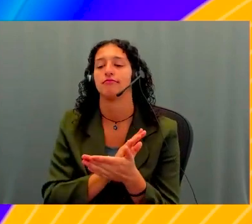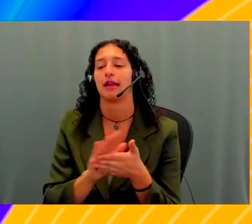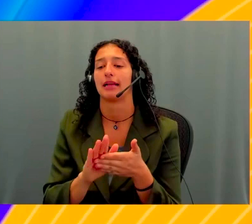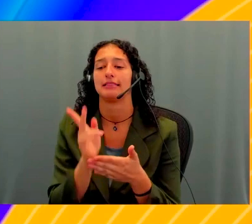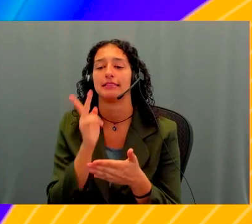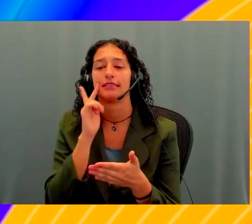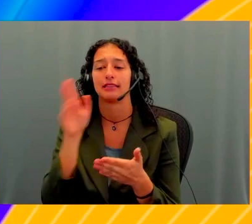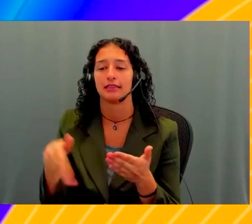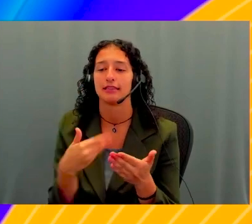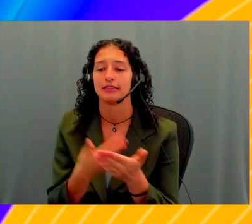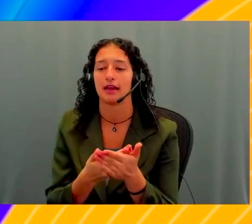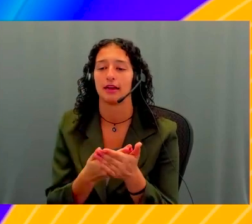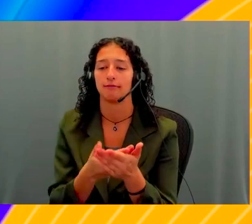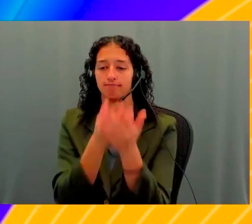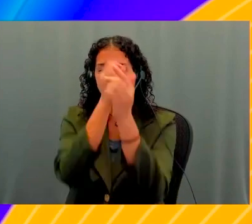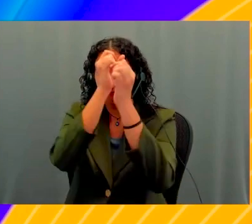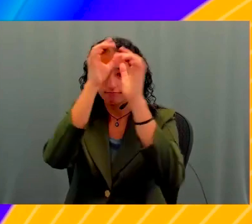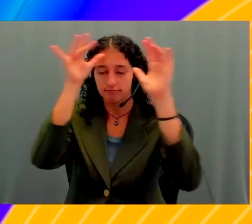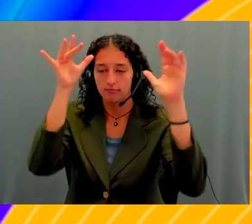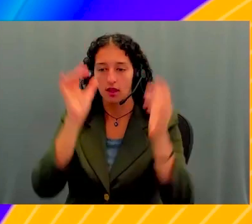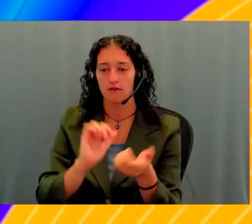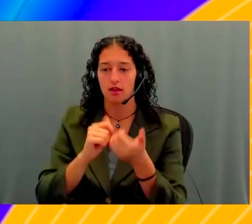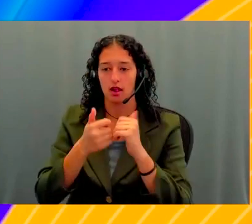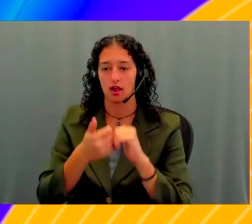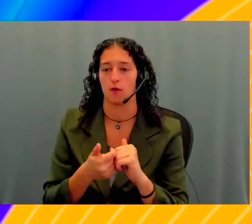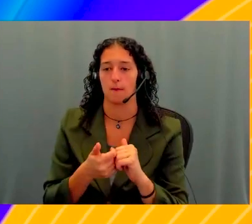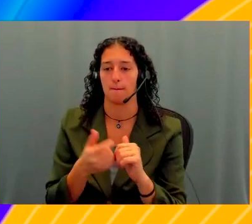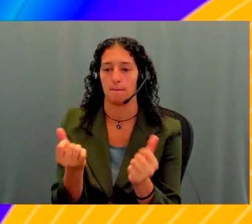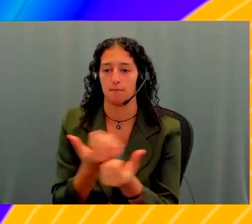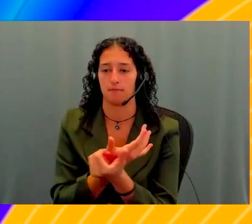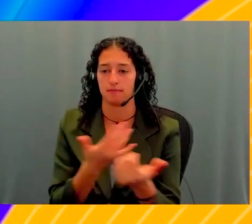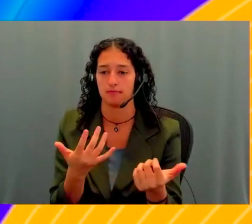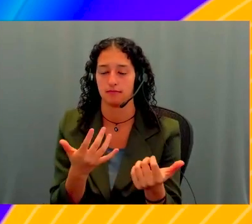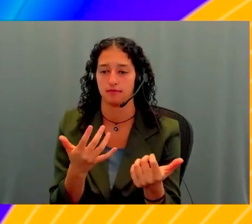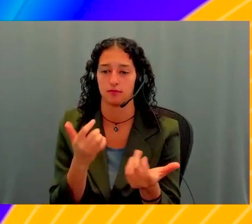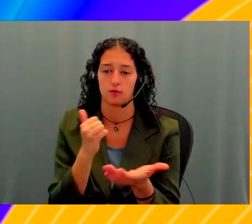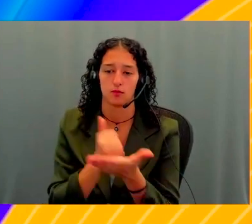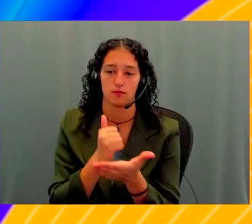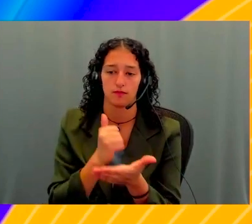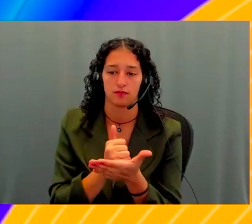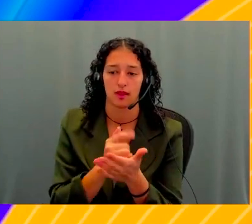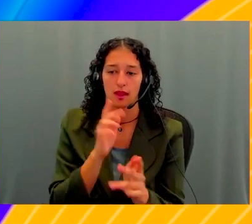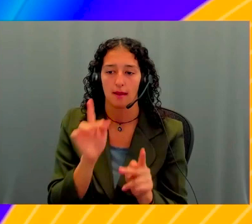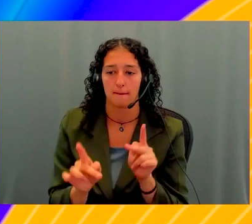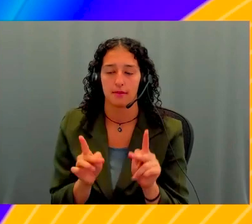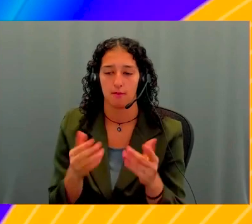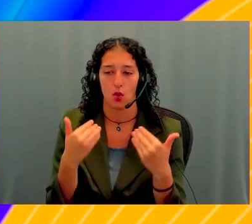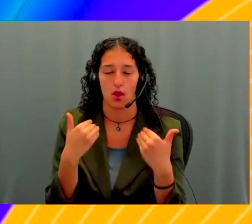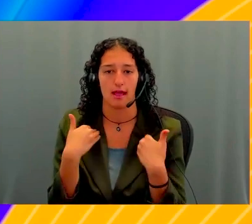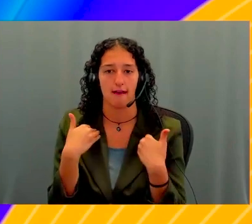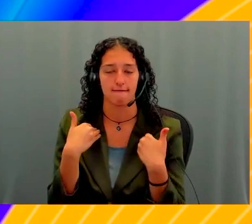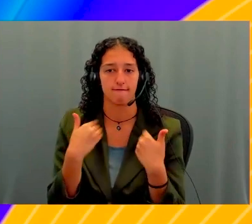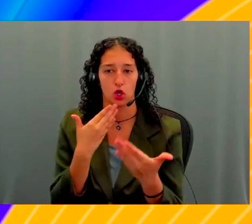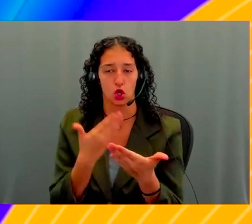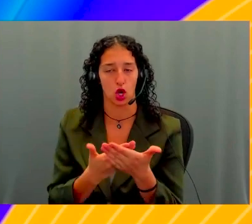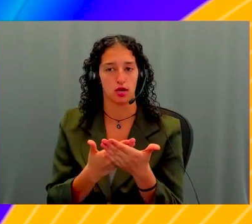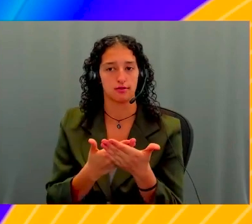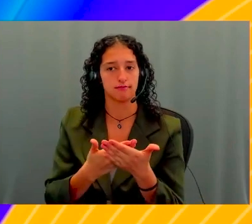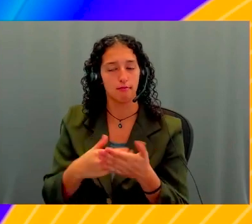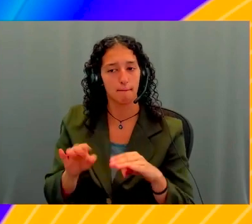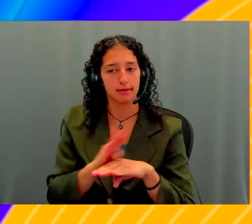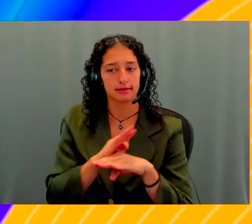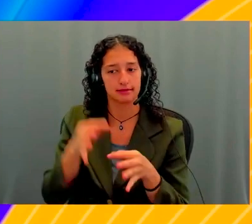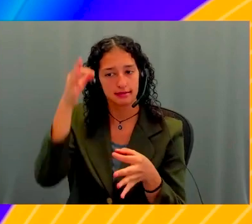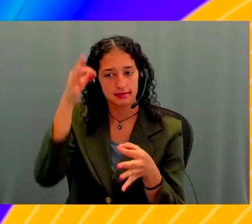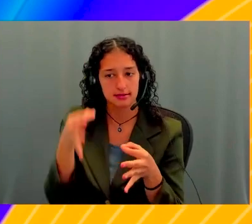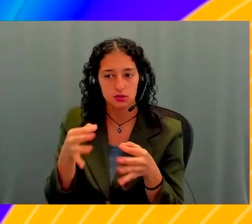of how the data is helping customers make informed business decisions. It's so true. Yeah, I love that. I definitely